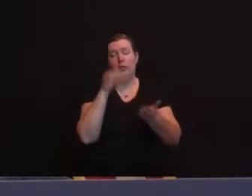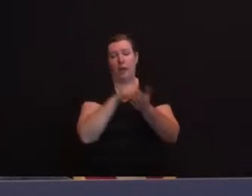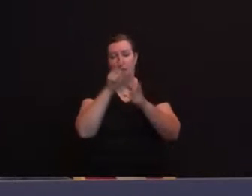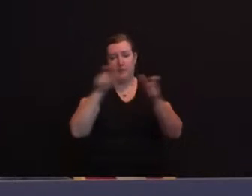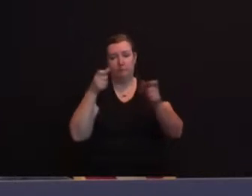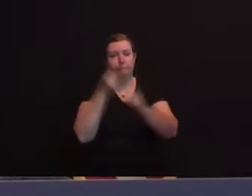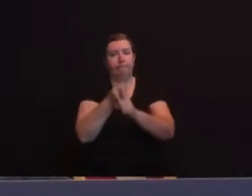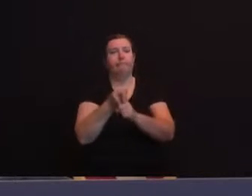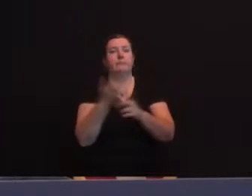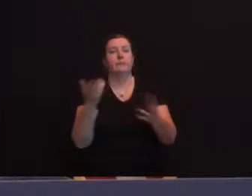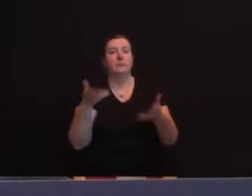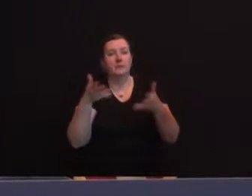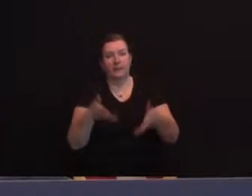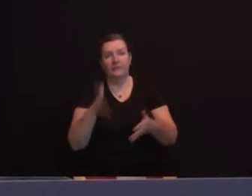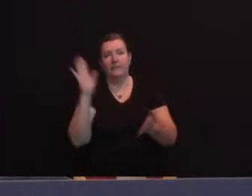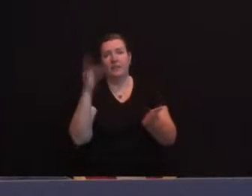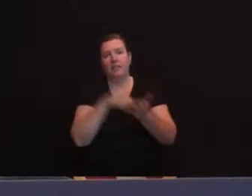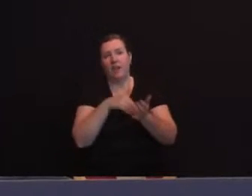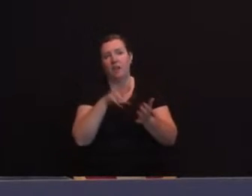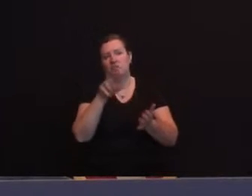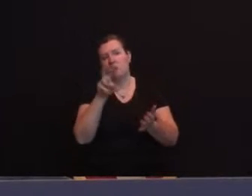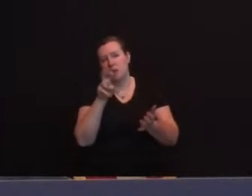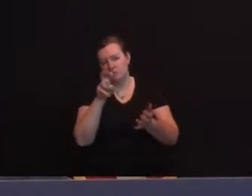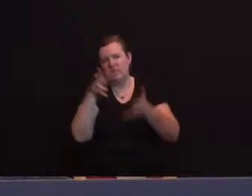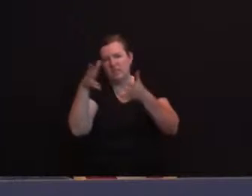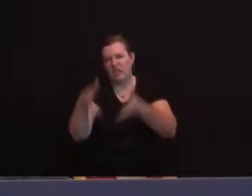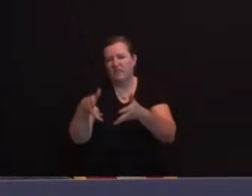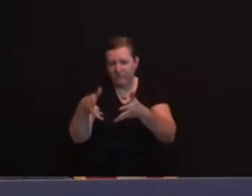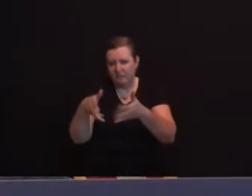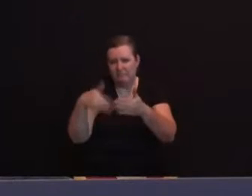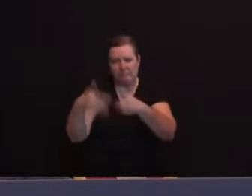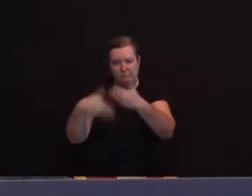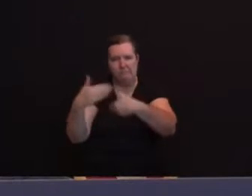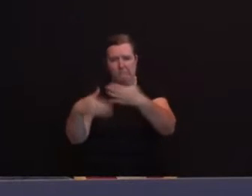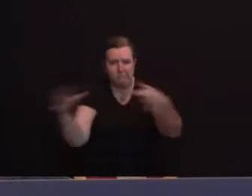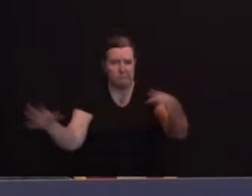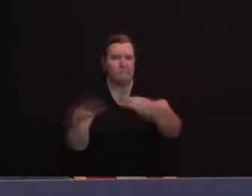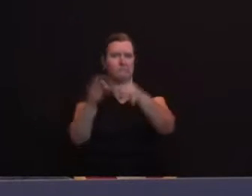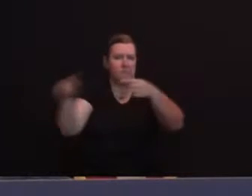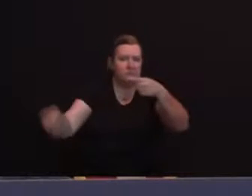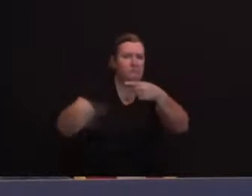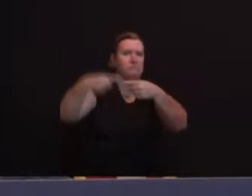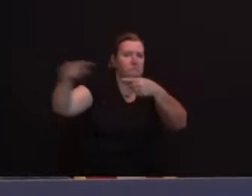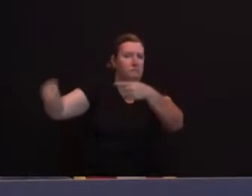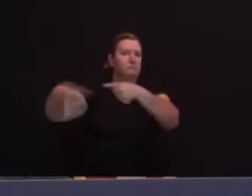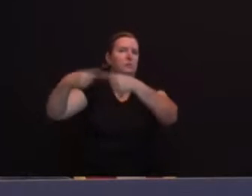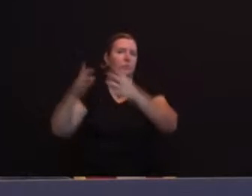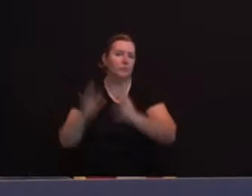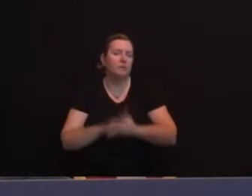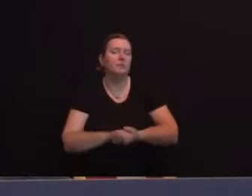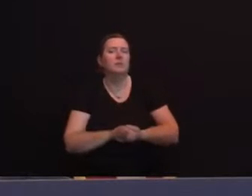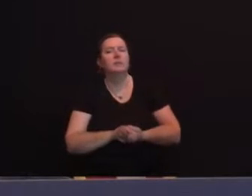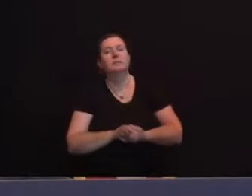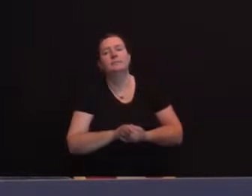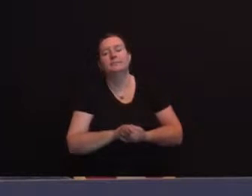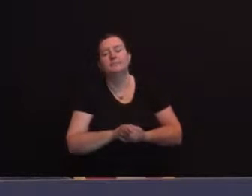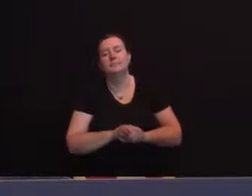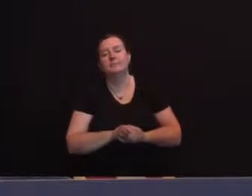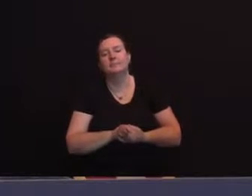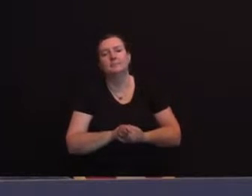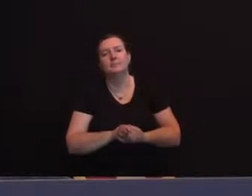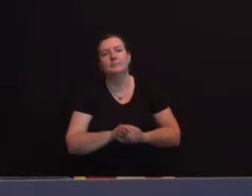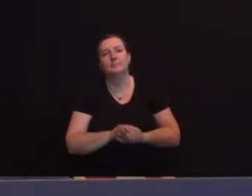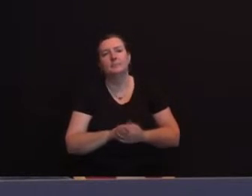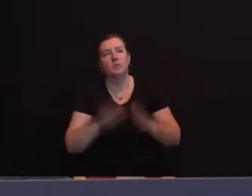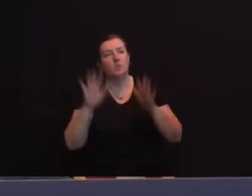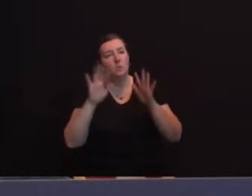split 3,000 PSE&G customers and about 2,100 JCP&L. And the weather this week does